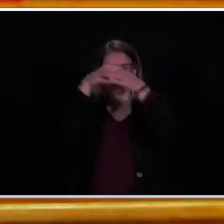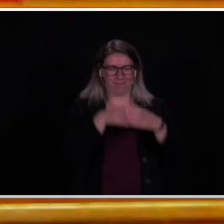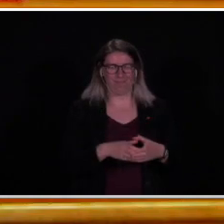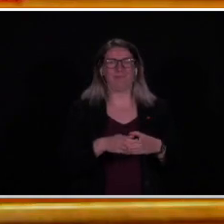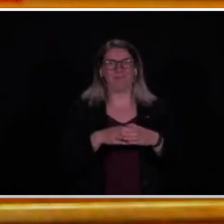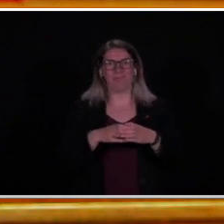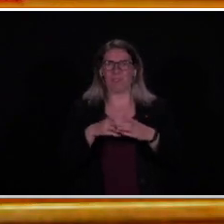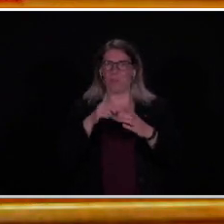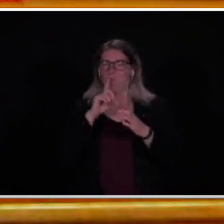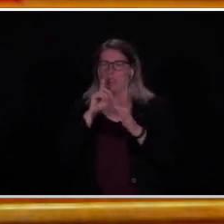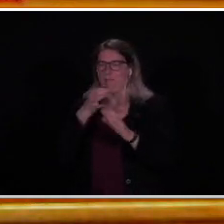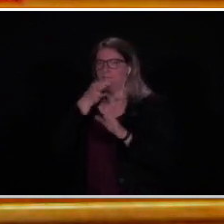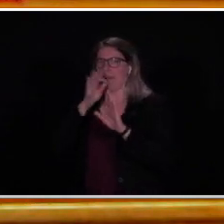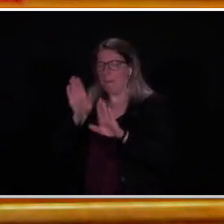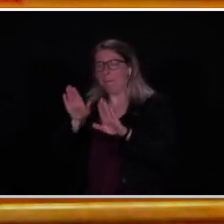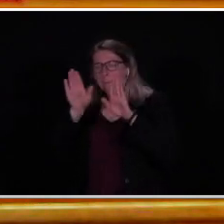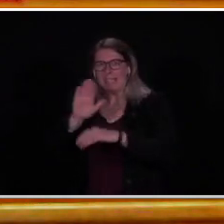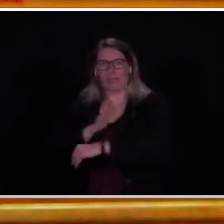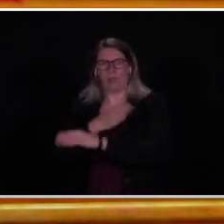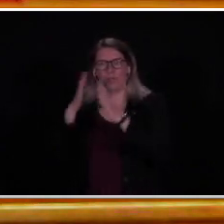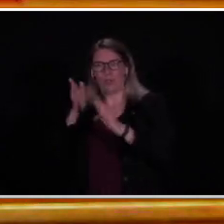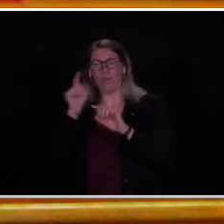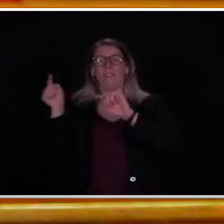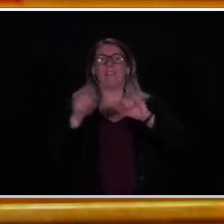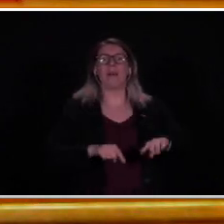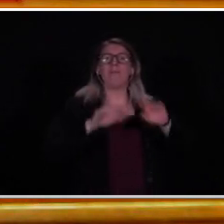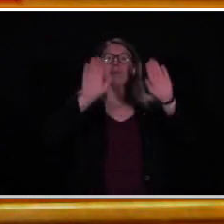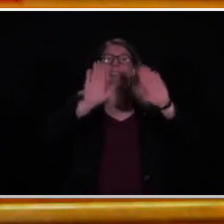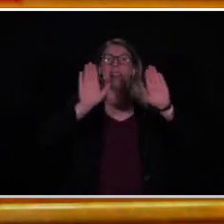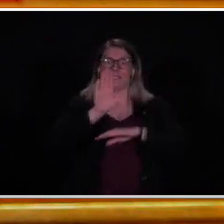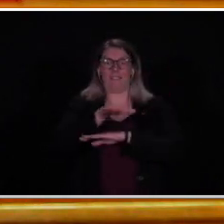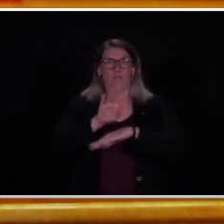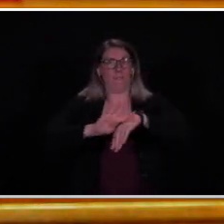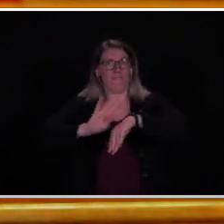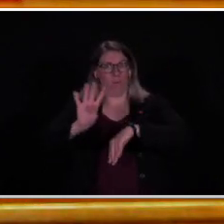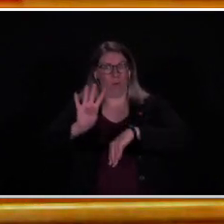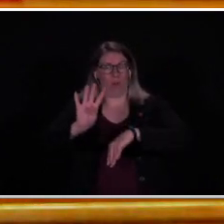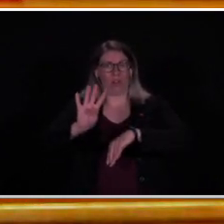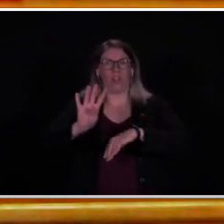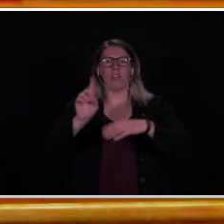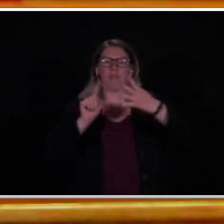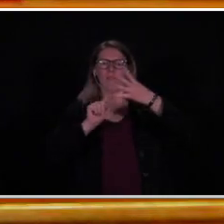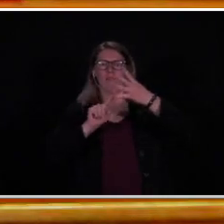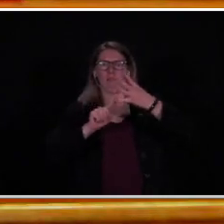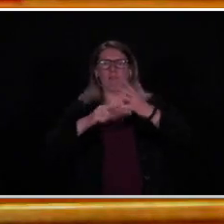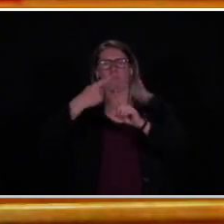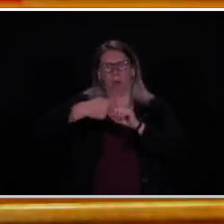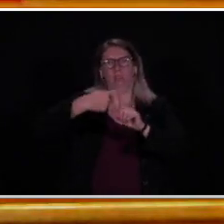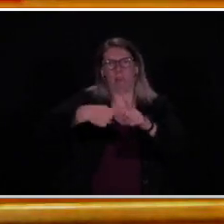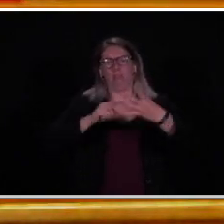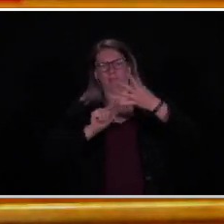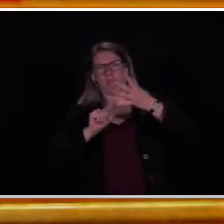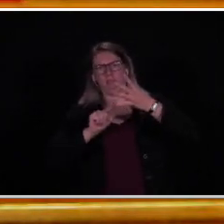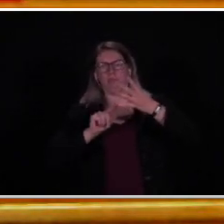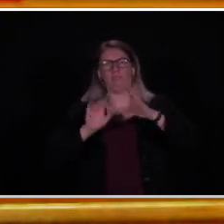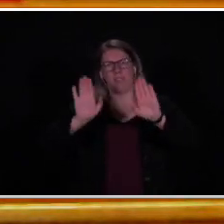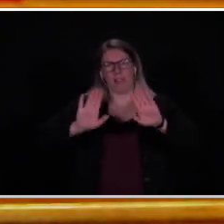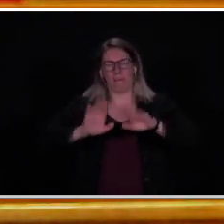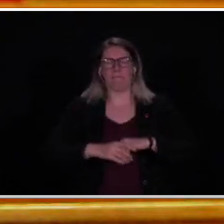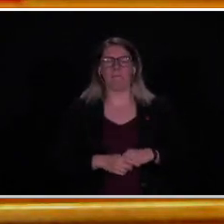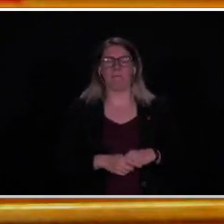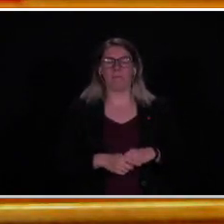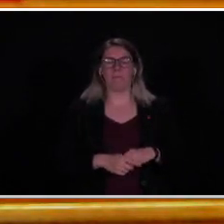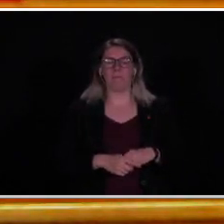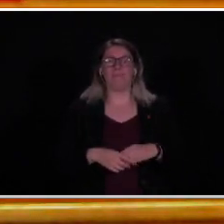musicians in the Lower Mainland come and play on Sunday afternoons at 4, the last Sunday of the month. Currently, to help with the